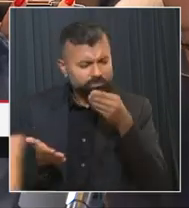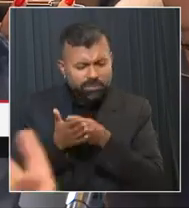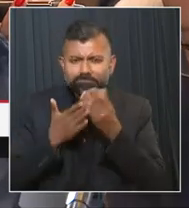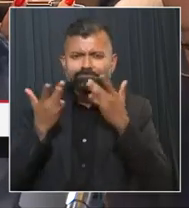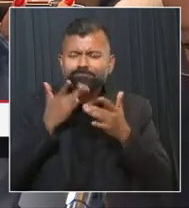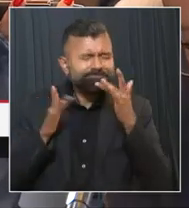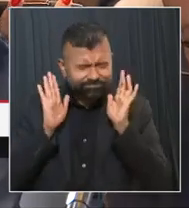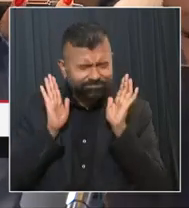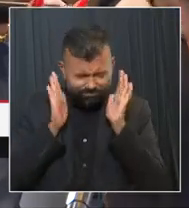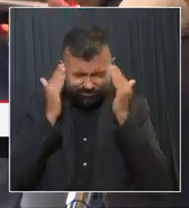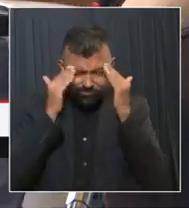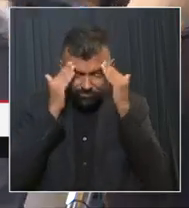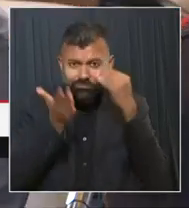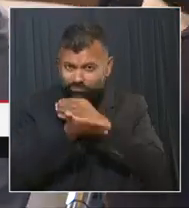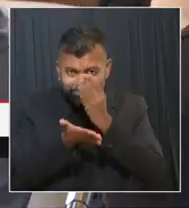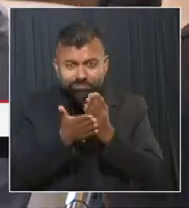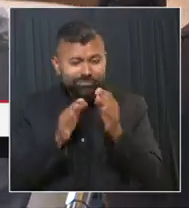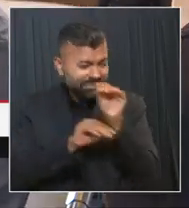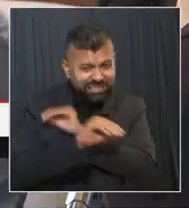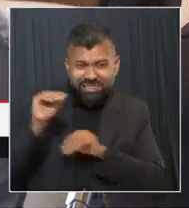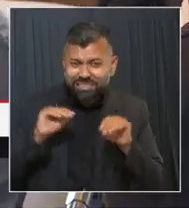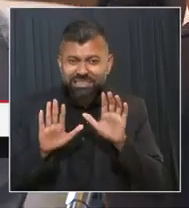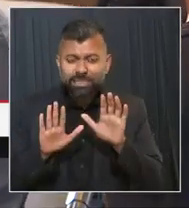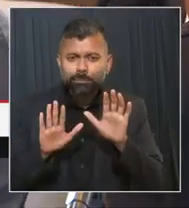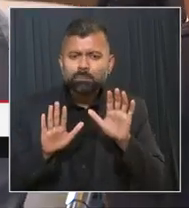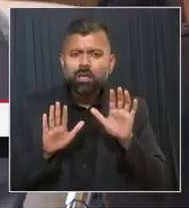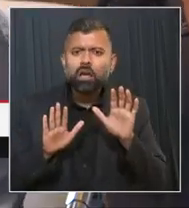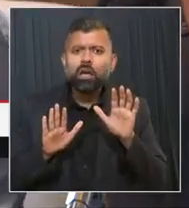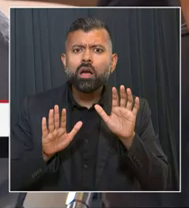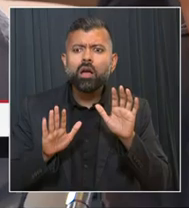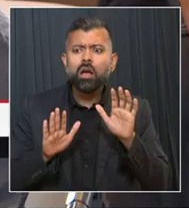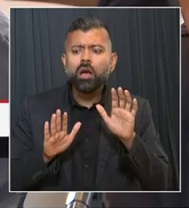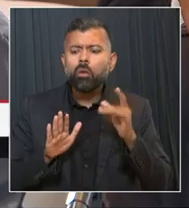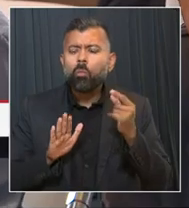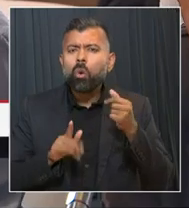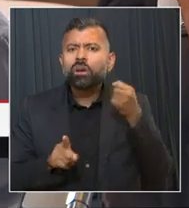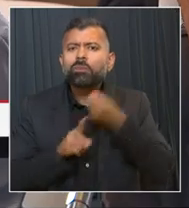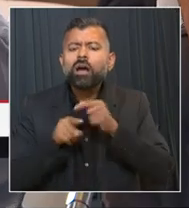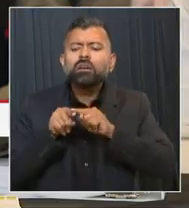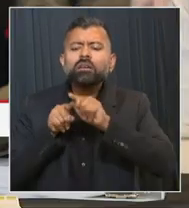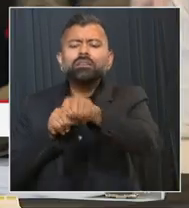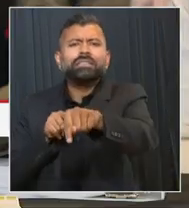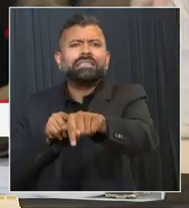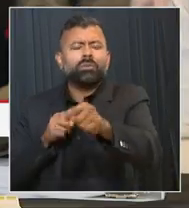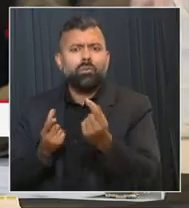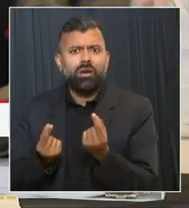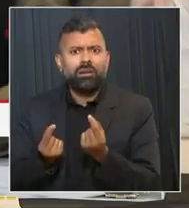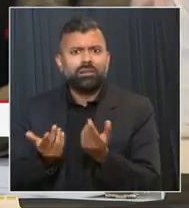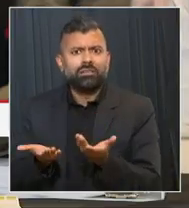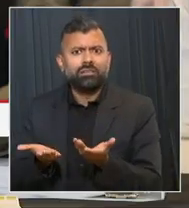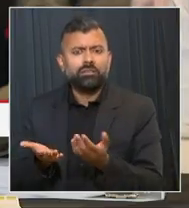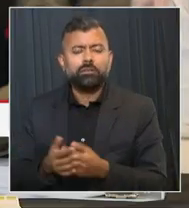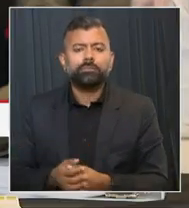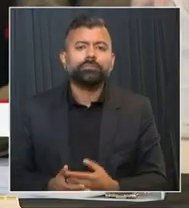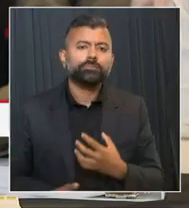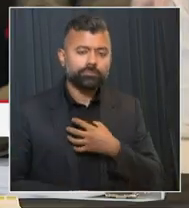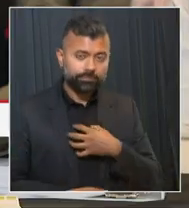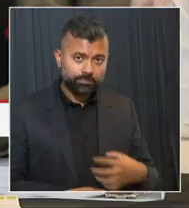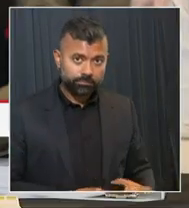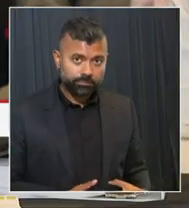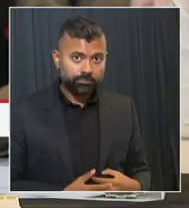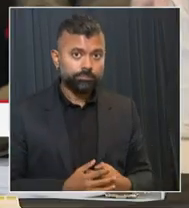the CR? I don't know that we have totaled up a number of all the participants in